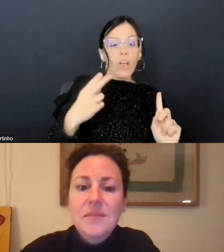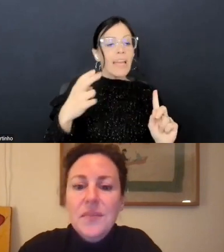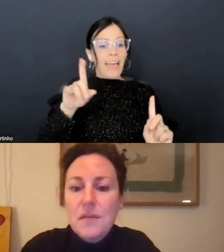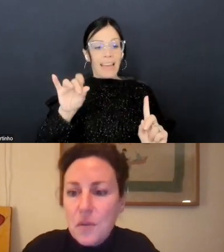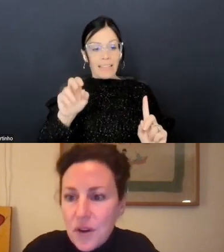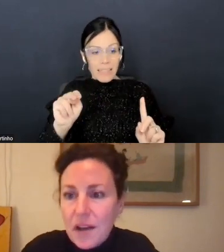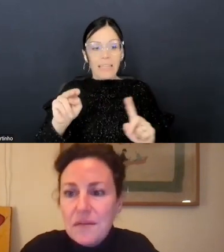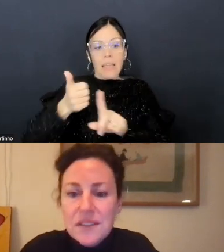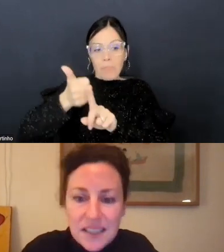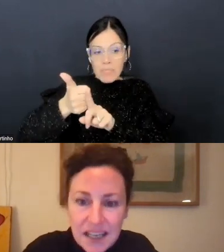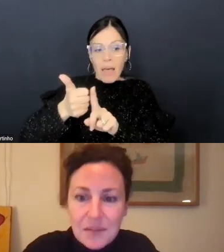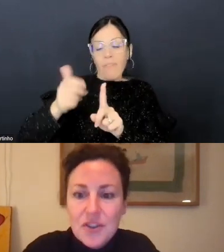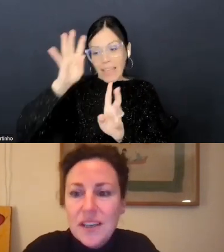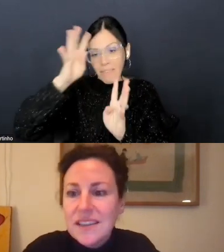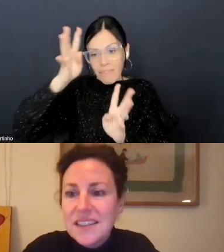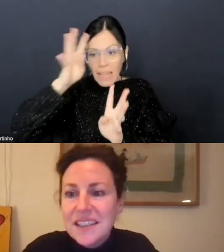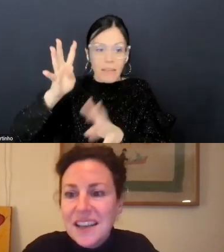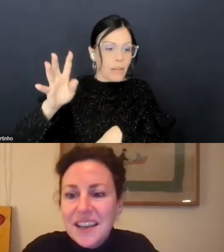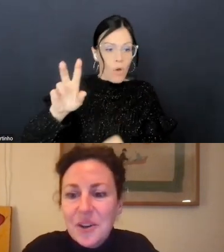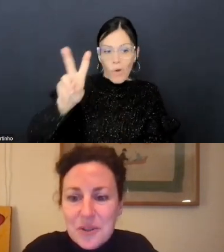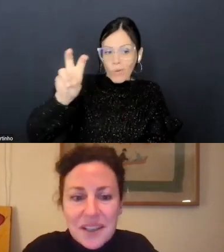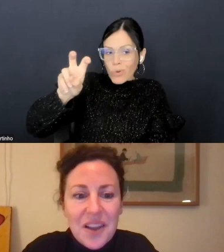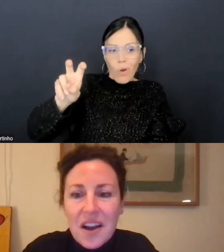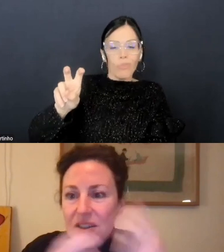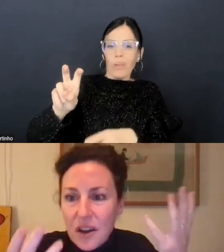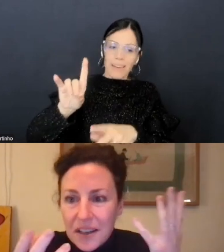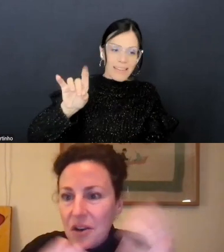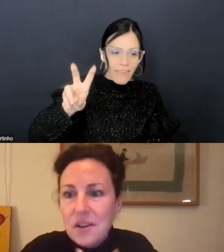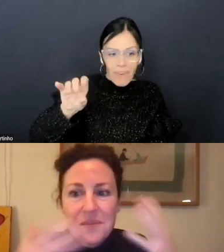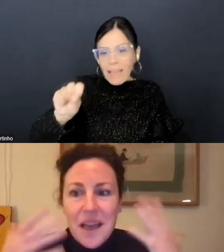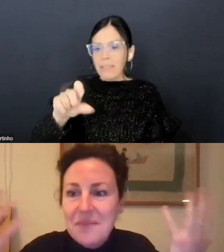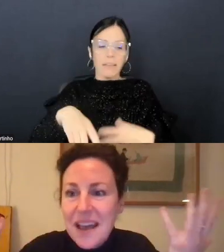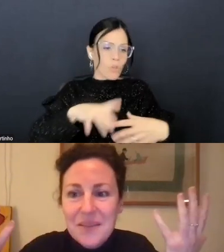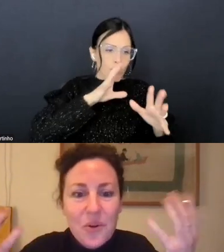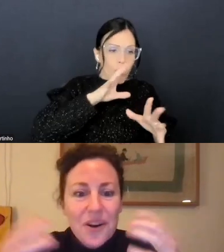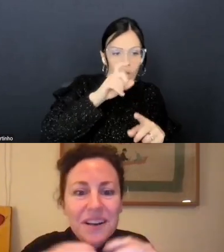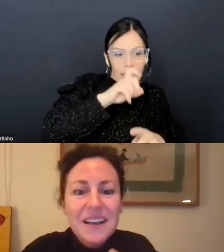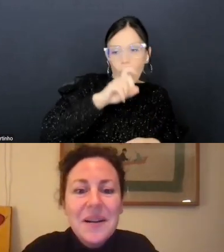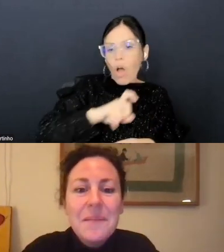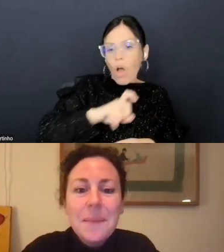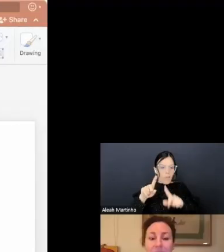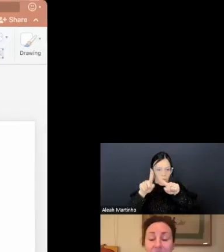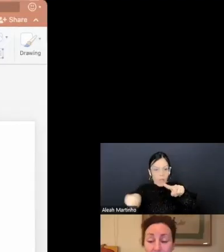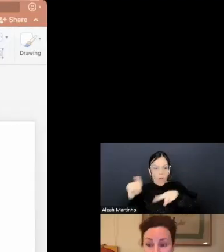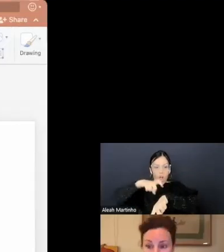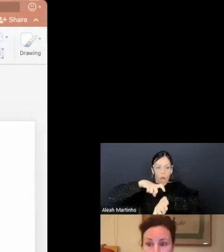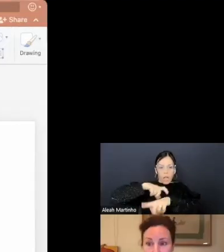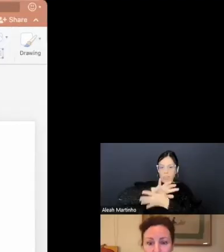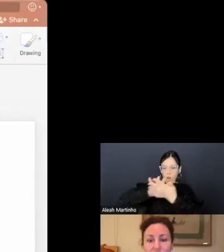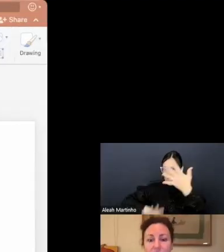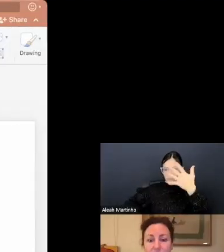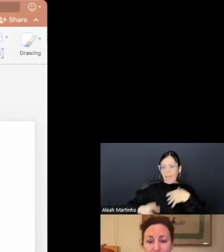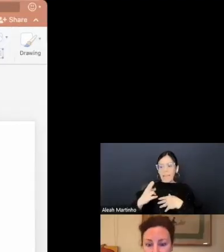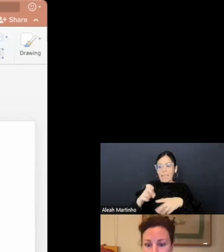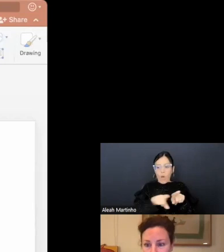the phonograph dictating machines acoustic clocks talking dolls and many more he also